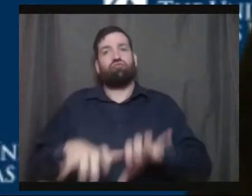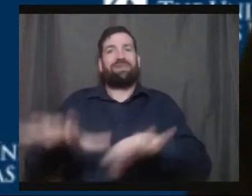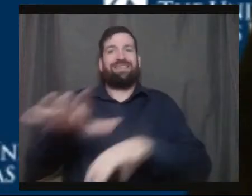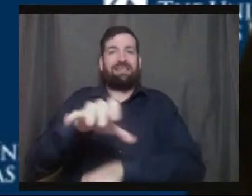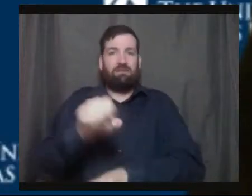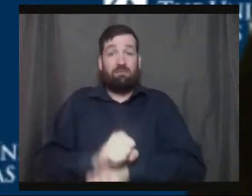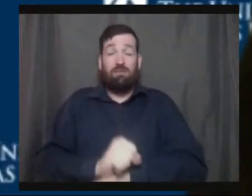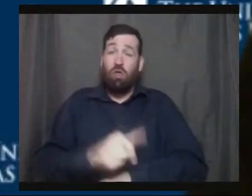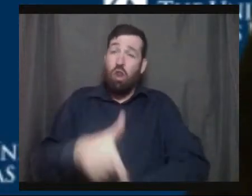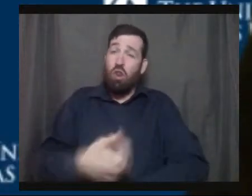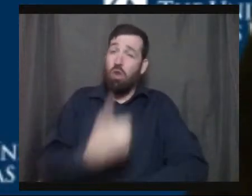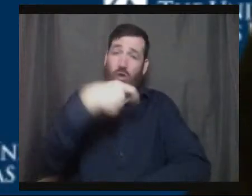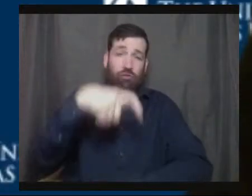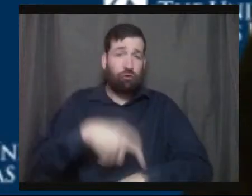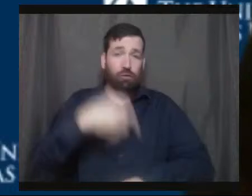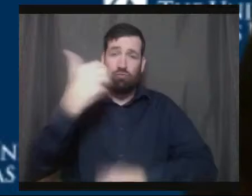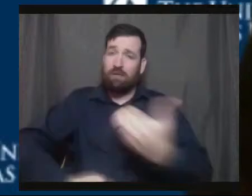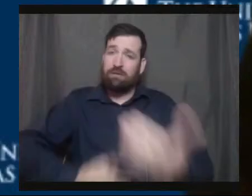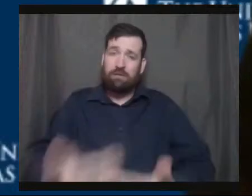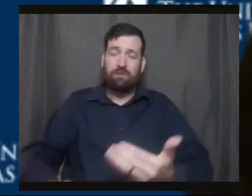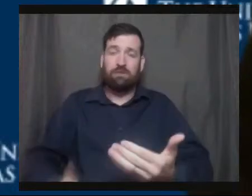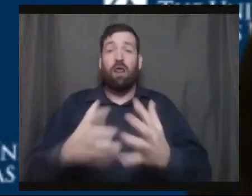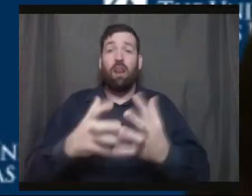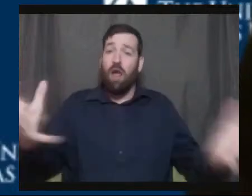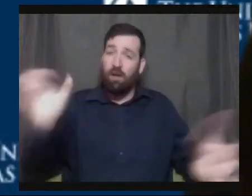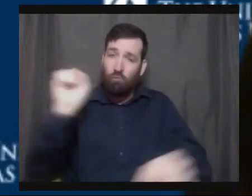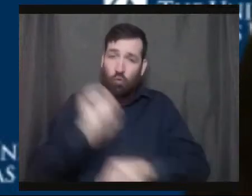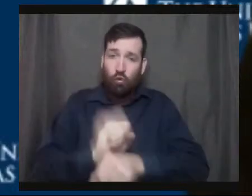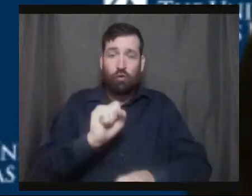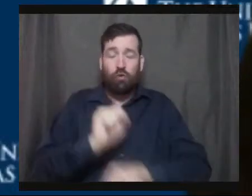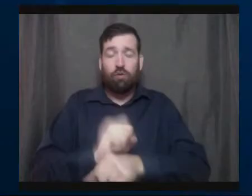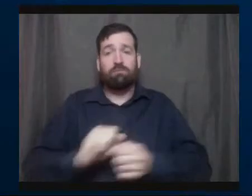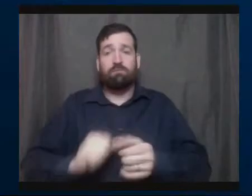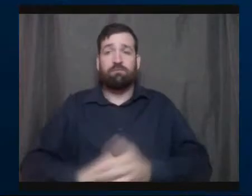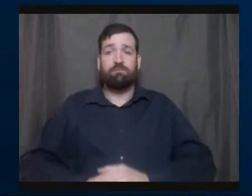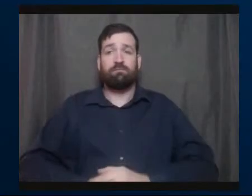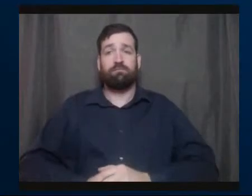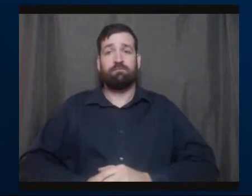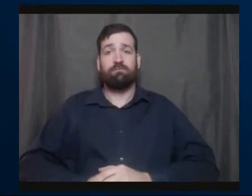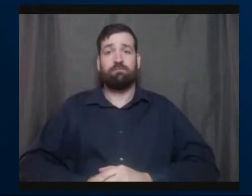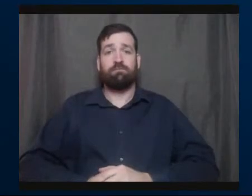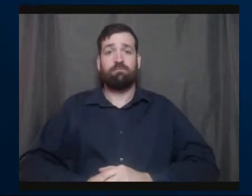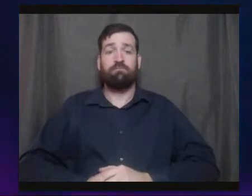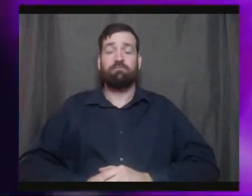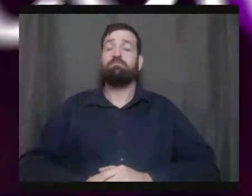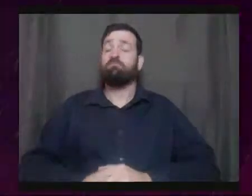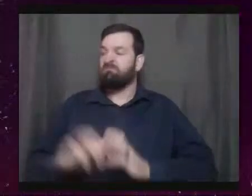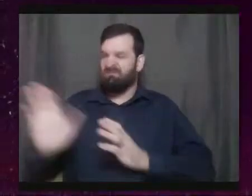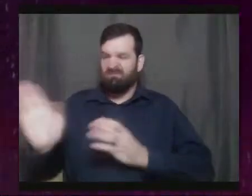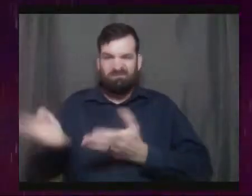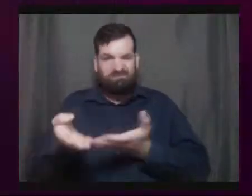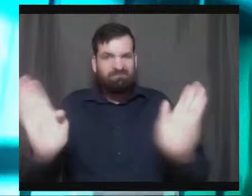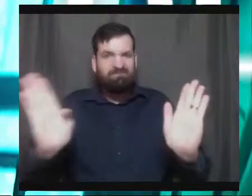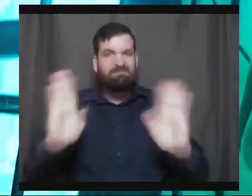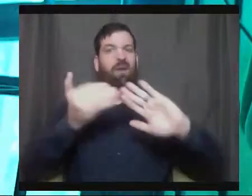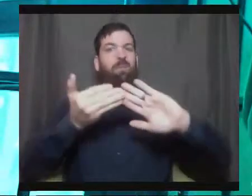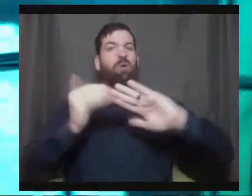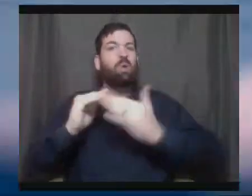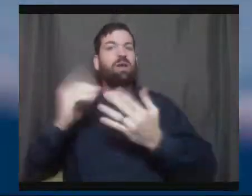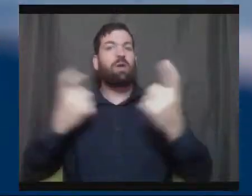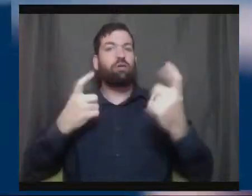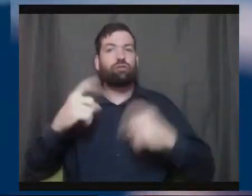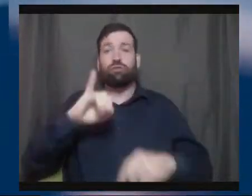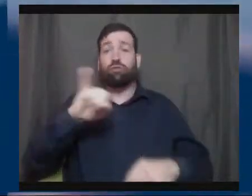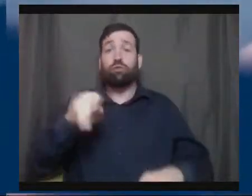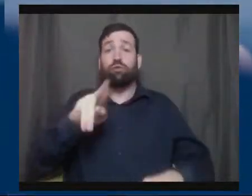takes a lot of work and a lot of diligence on the patient's part. Let's get to some community questions. And Judy has one.